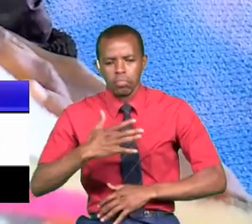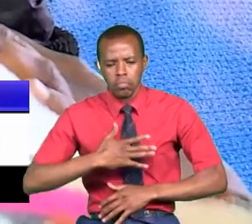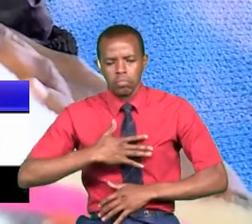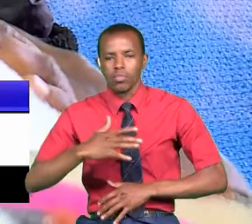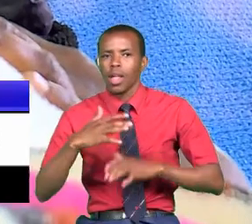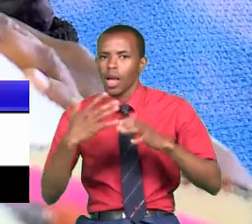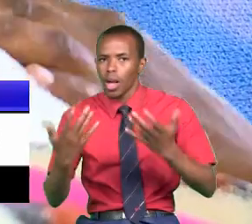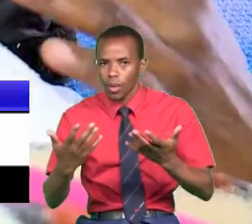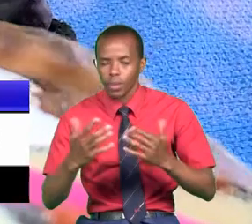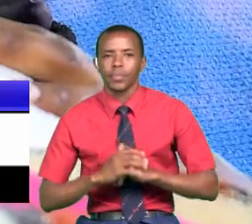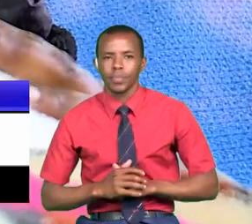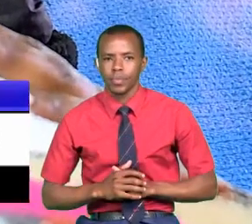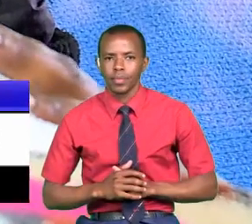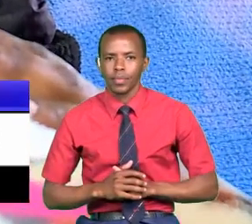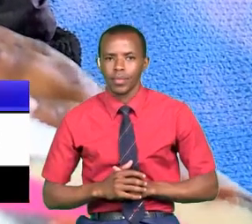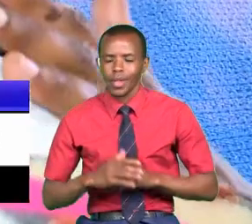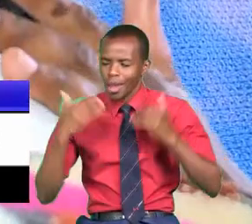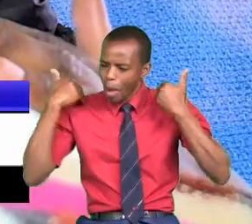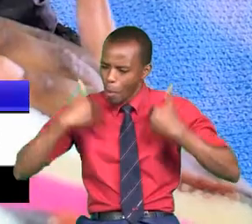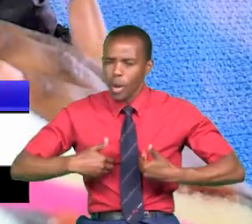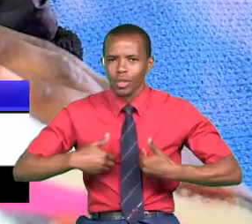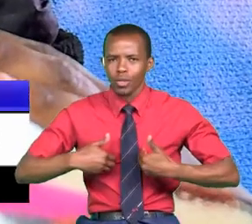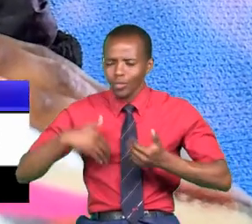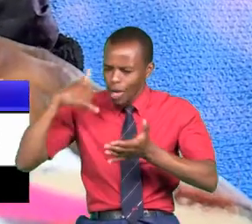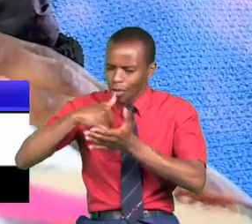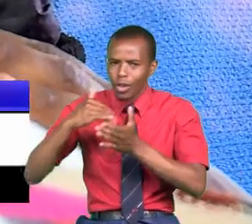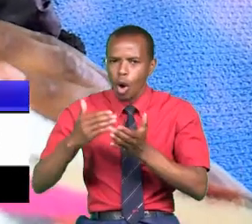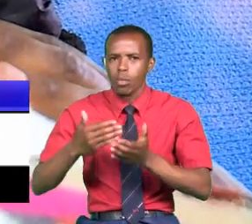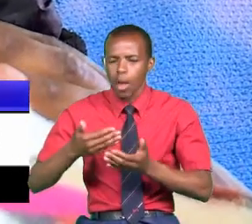vile ana yani na, I'm so involved vile ana grow.